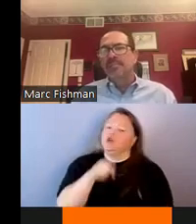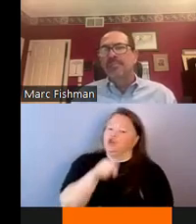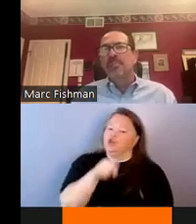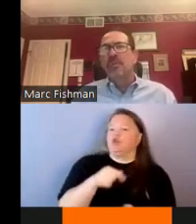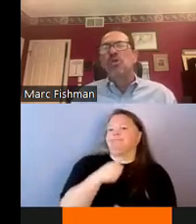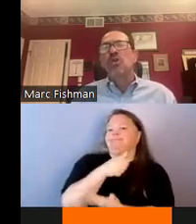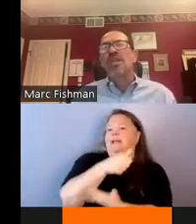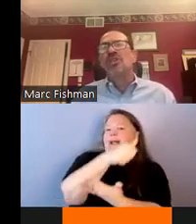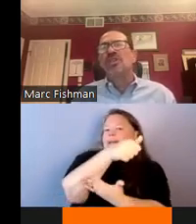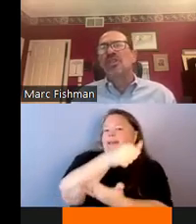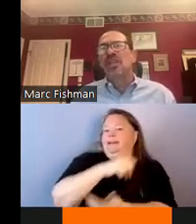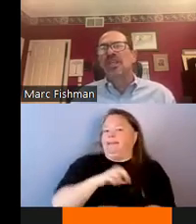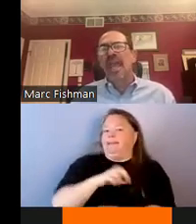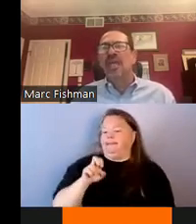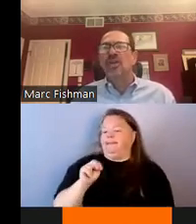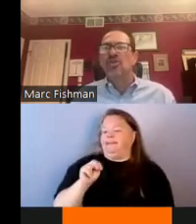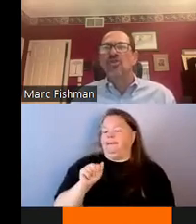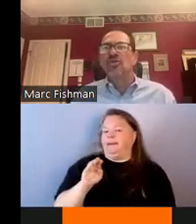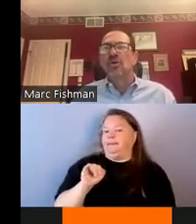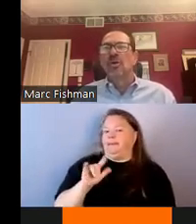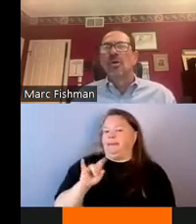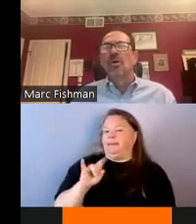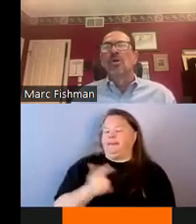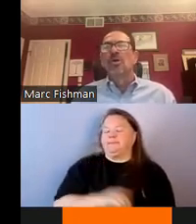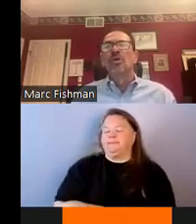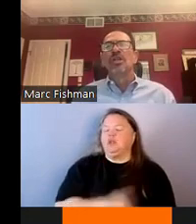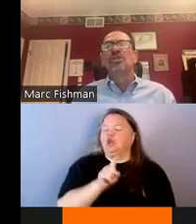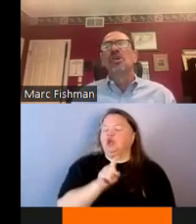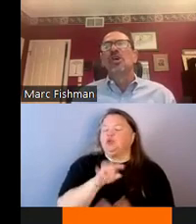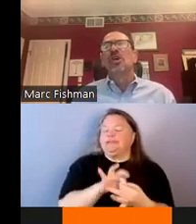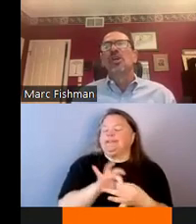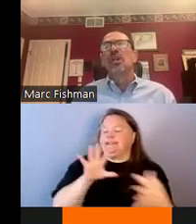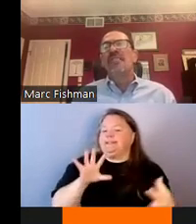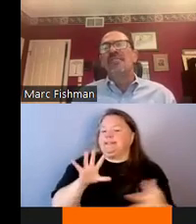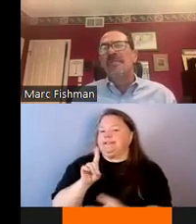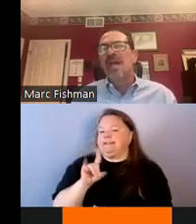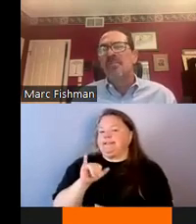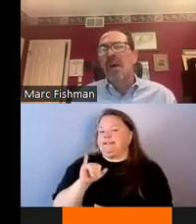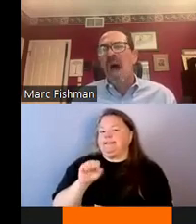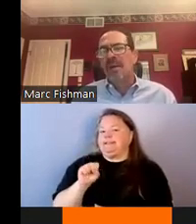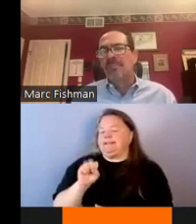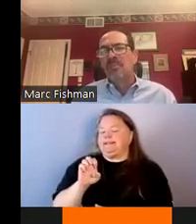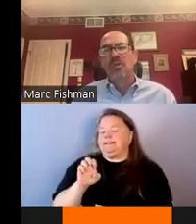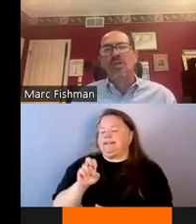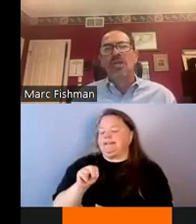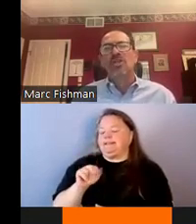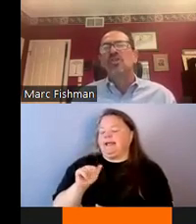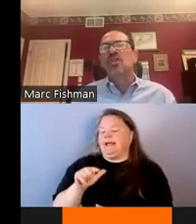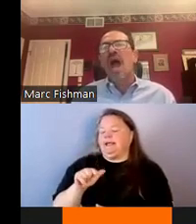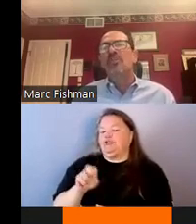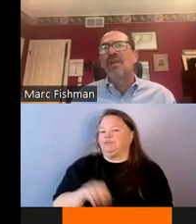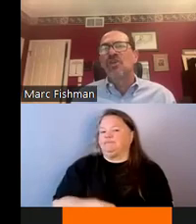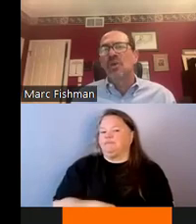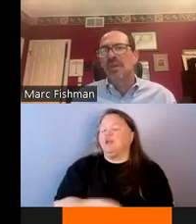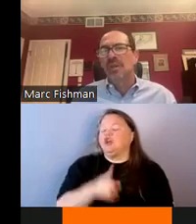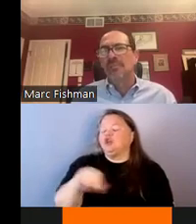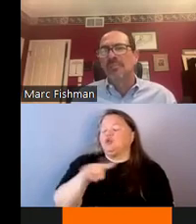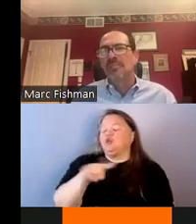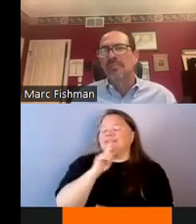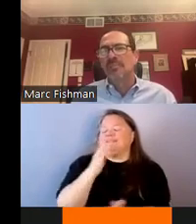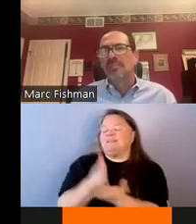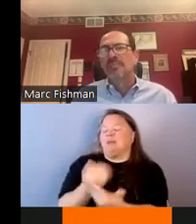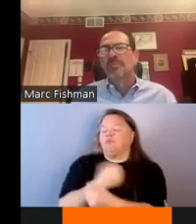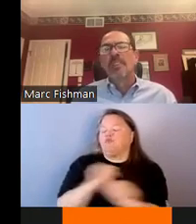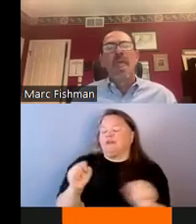enabling. You need to disengage. You need to let them hit bottom. You need to stop rescuing